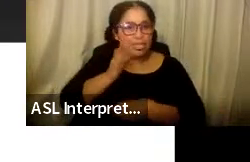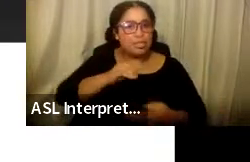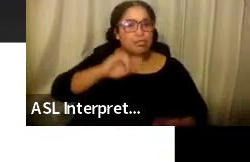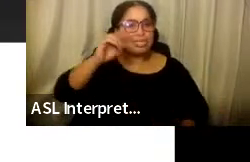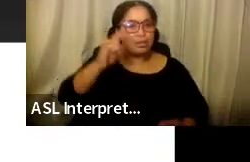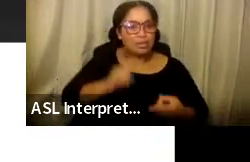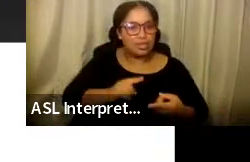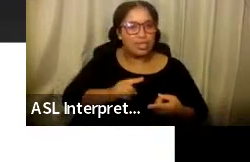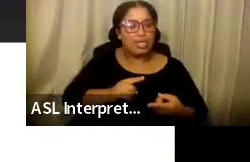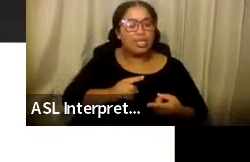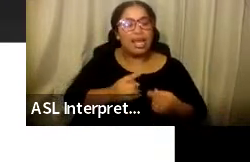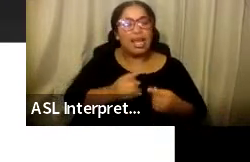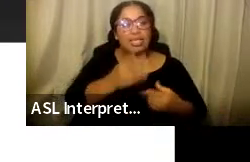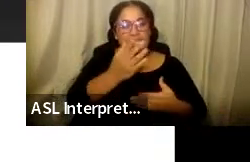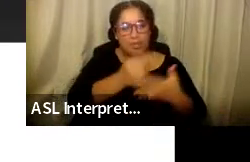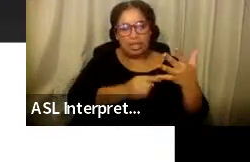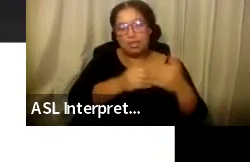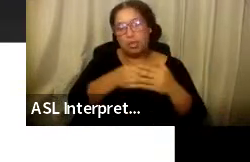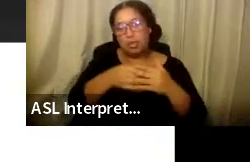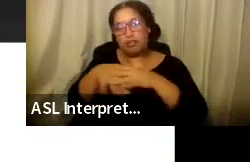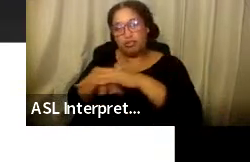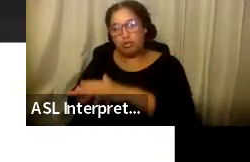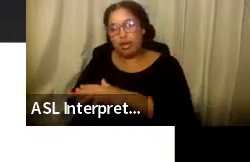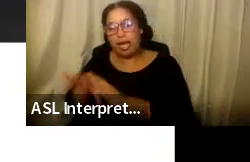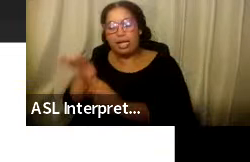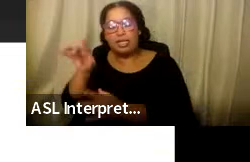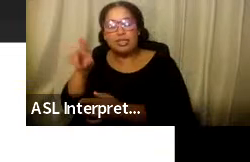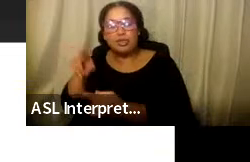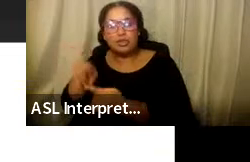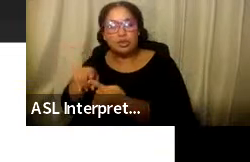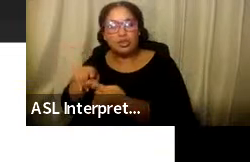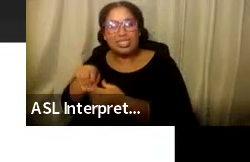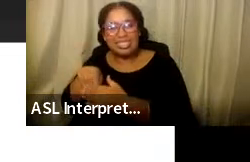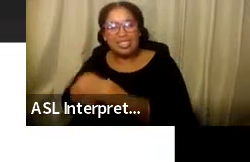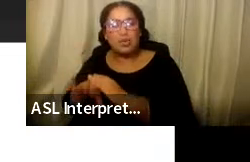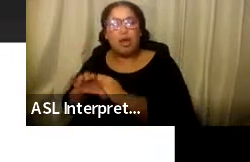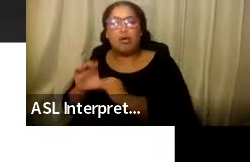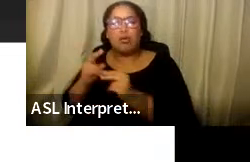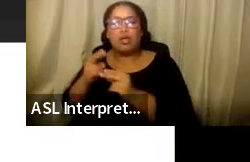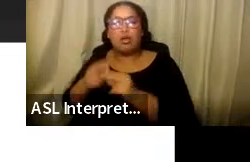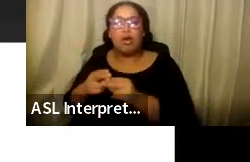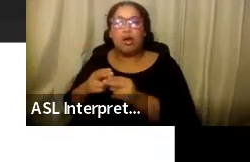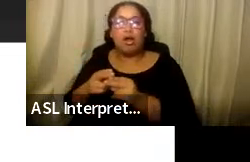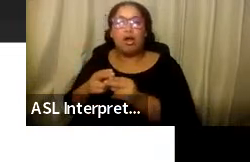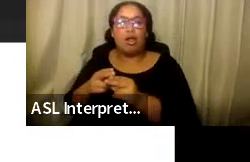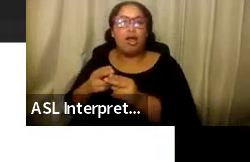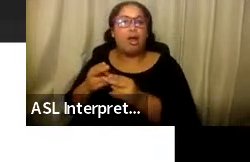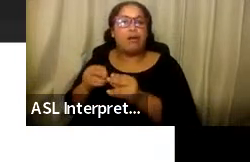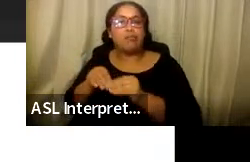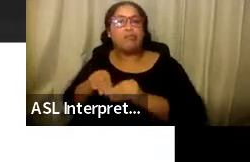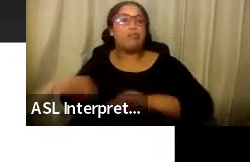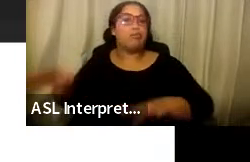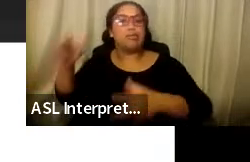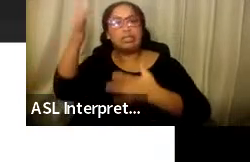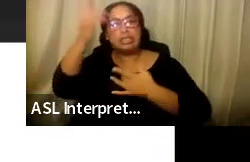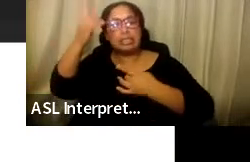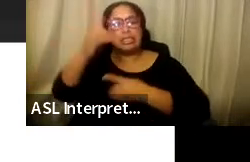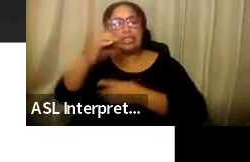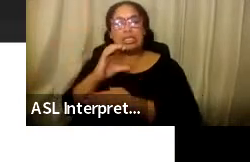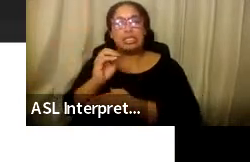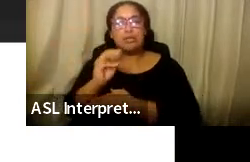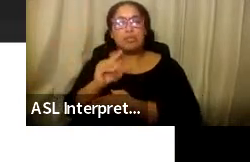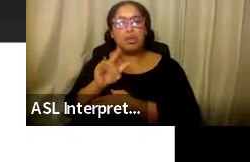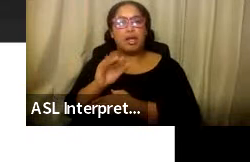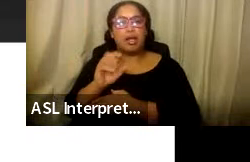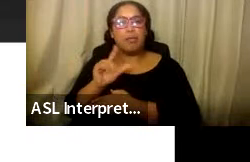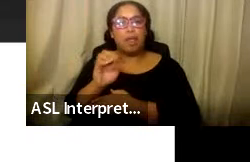be integrating our support services into our communicable disease division. And I think as that